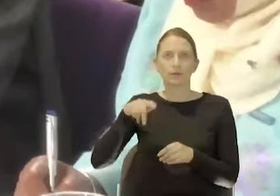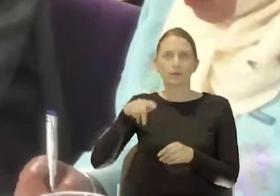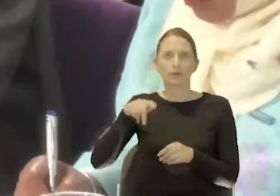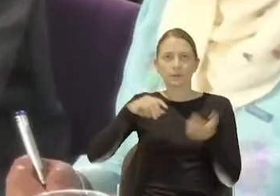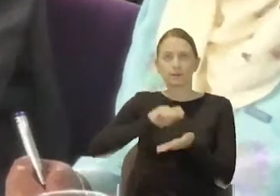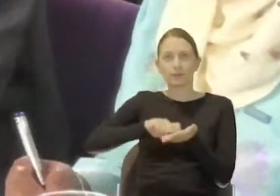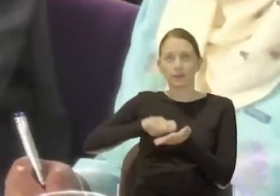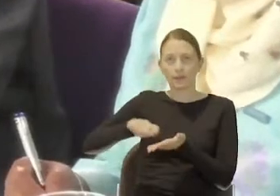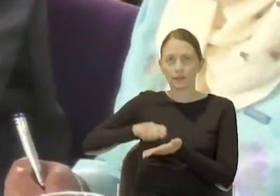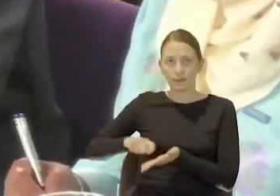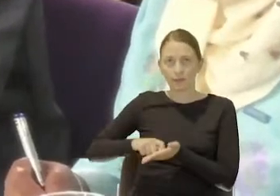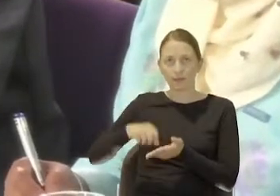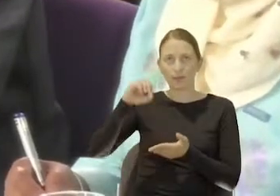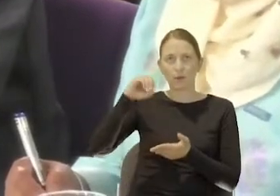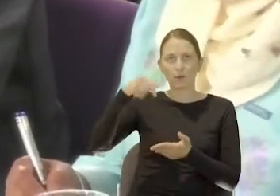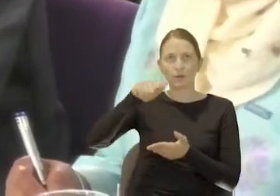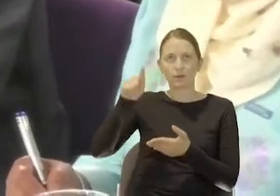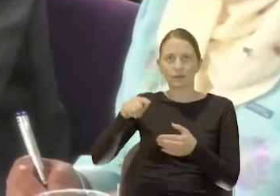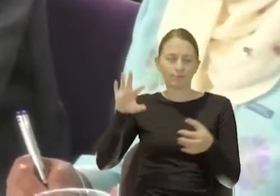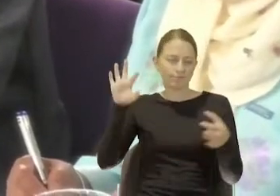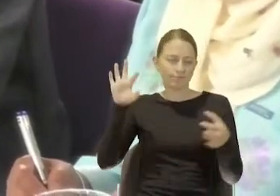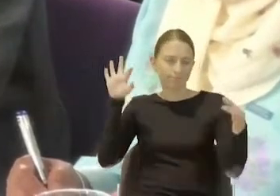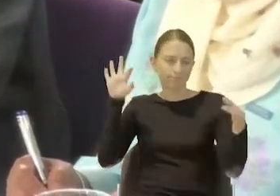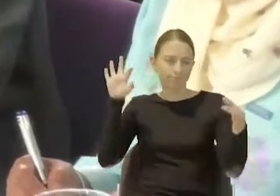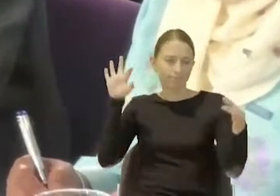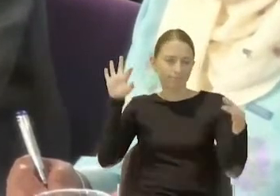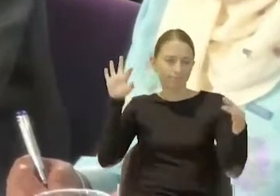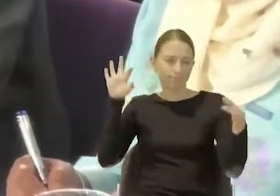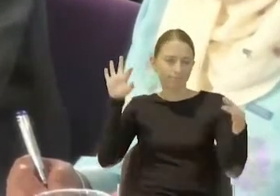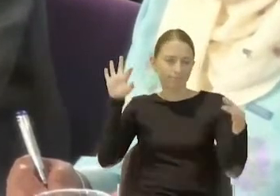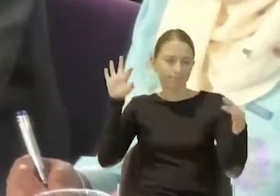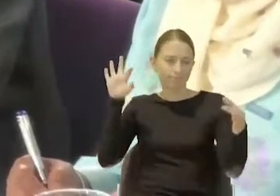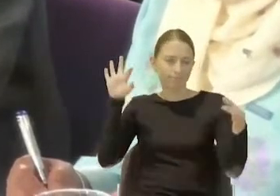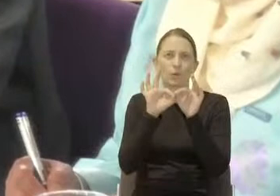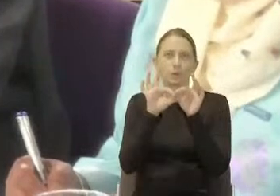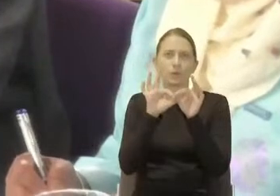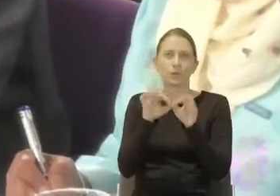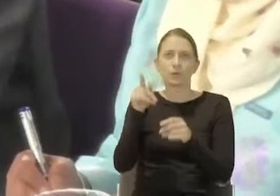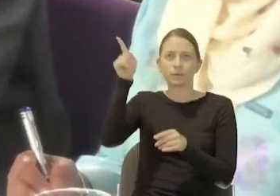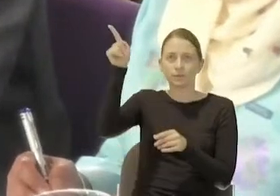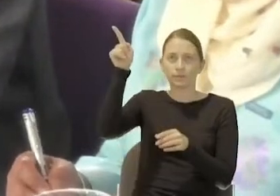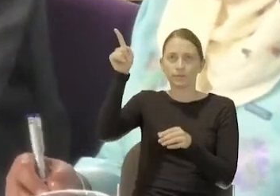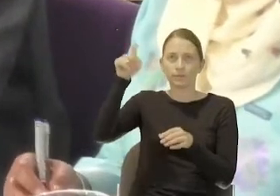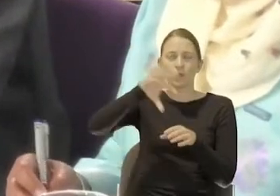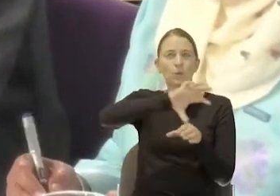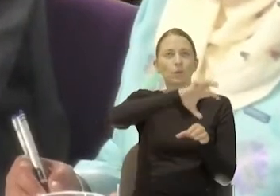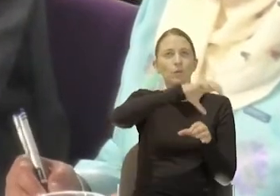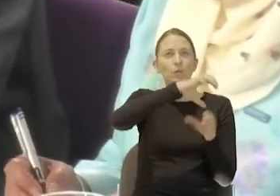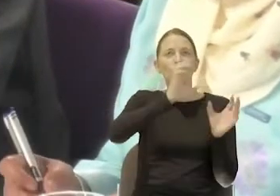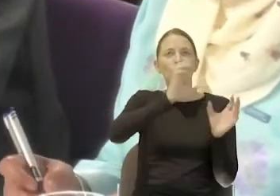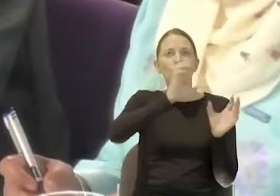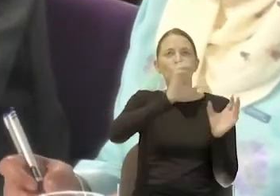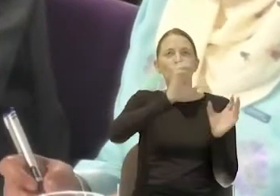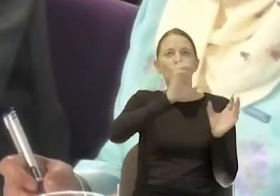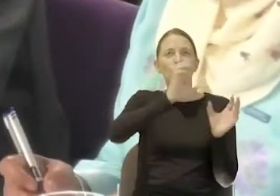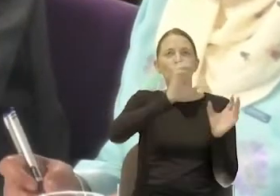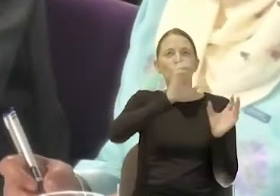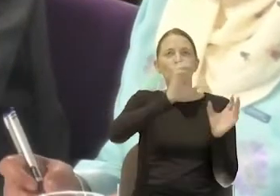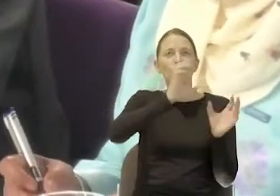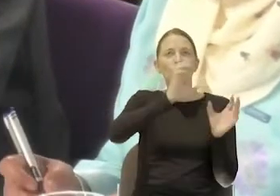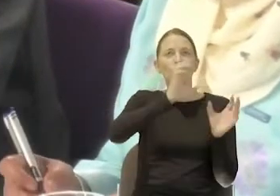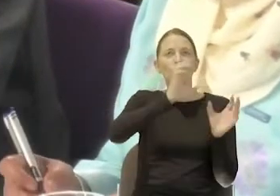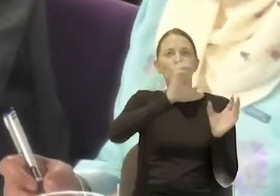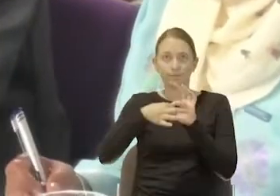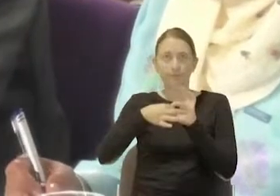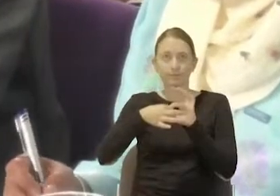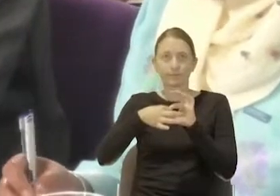organs of the United Nations, we have succeeded in elevating sustainable urban development and the